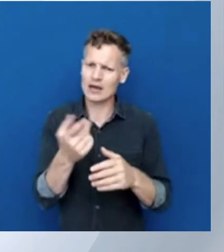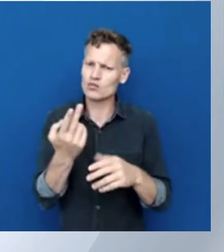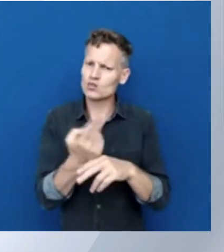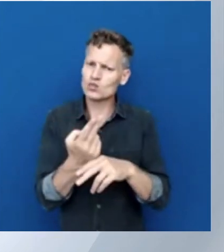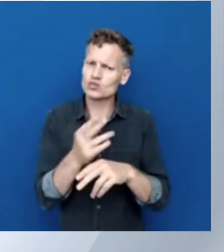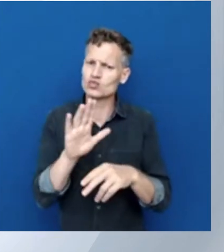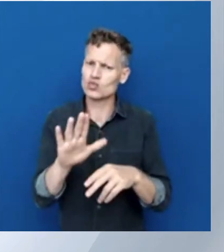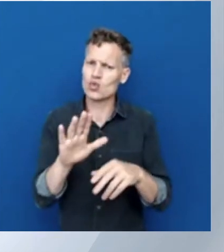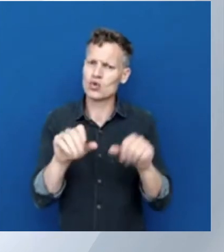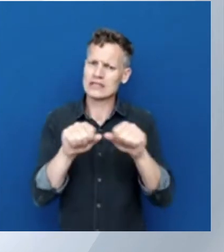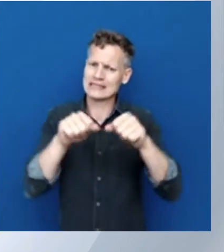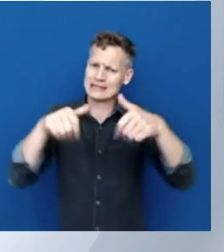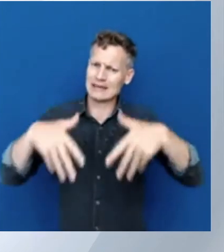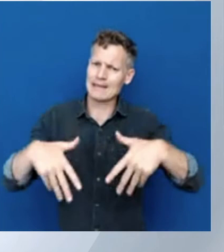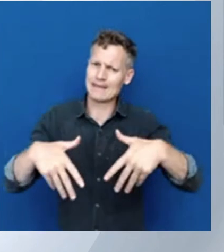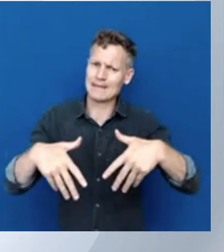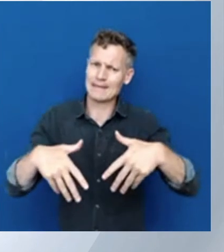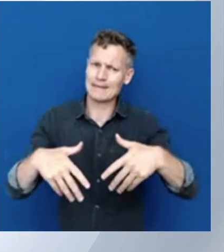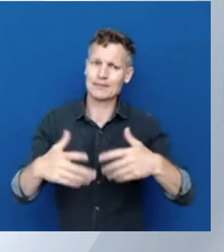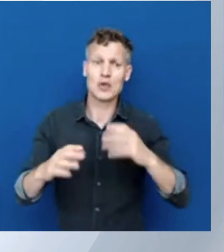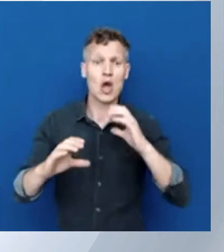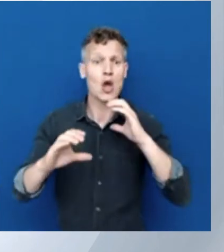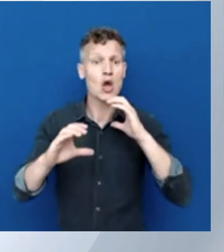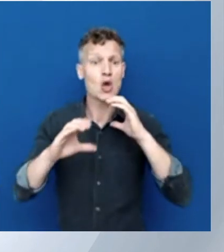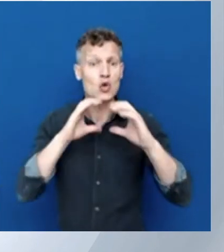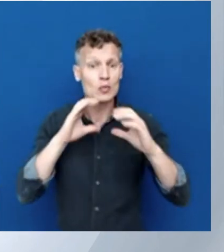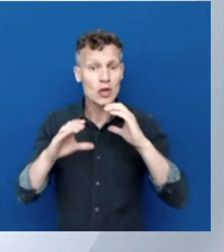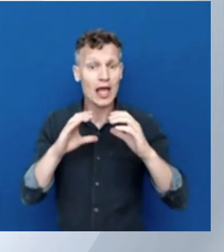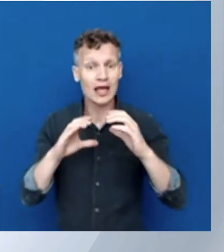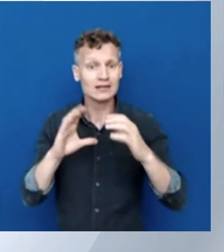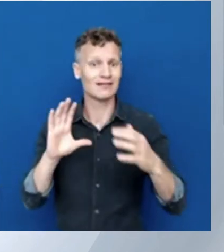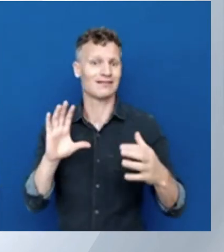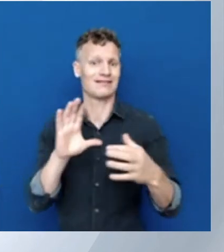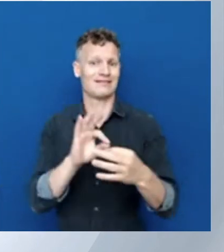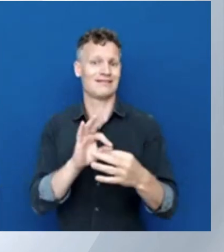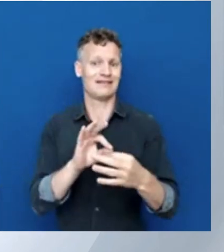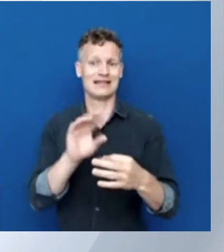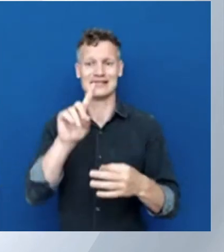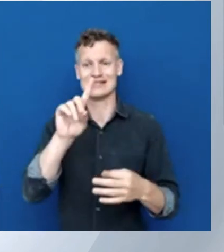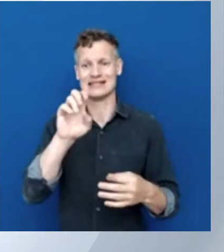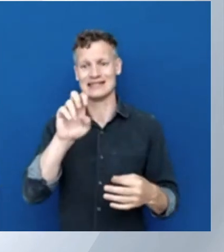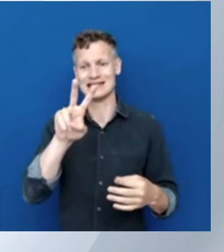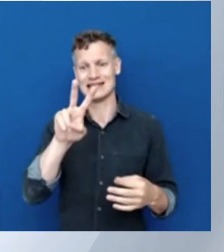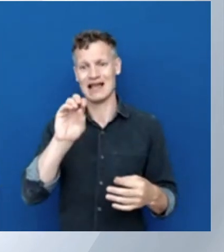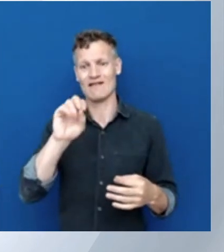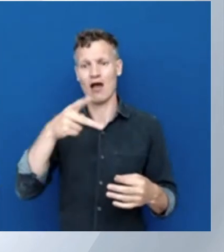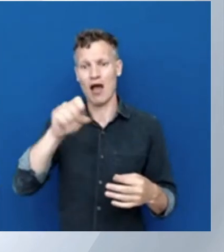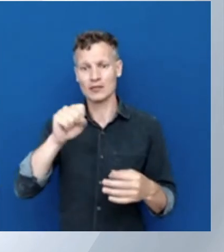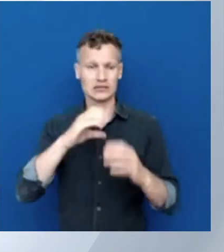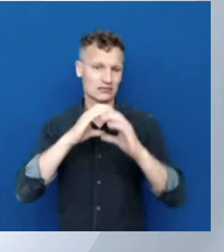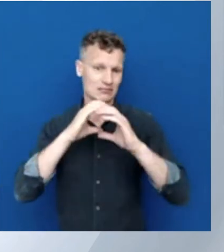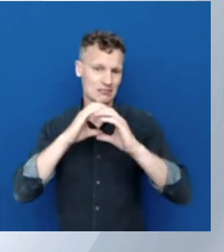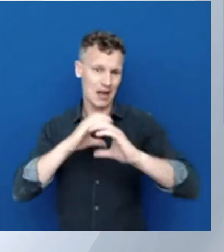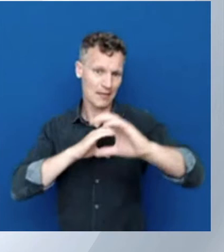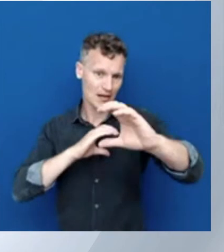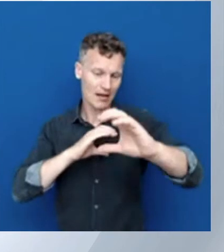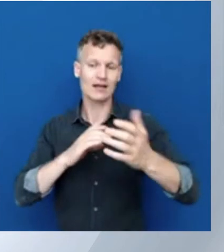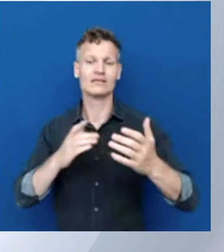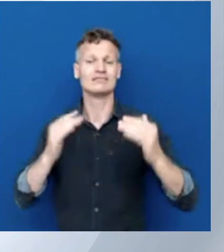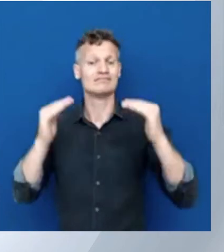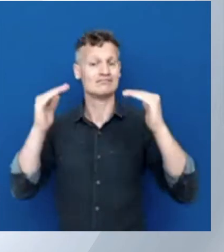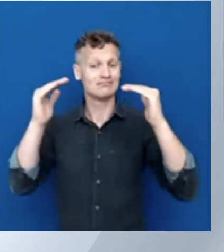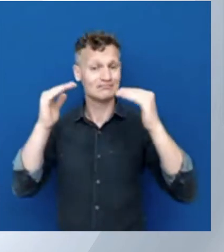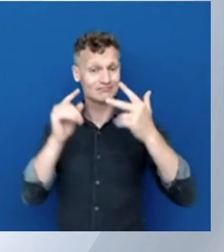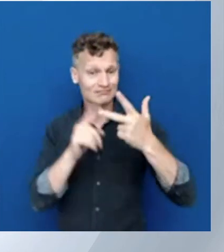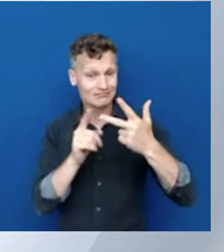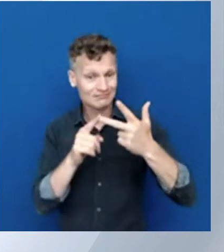intent via the DevOps pipelines, via the issue creation, leverage a pattern library, leverage